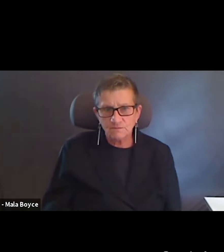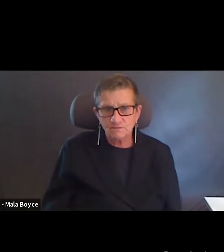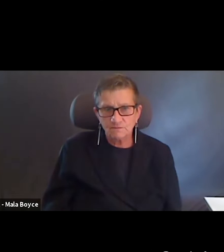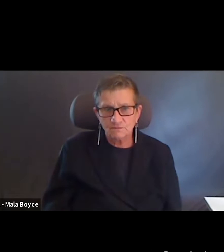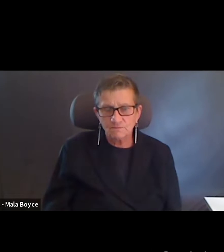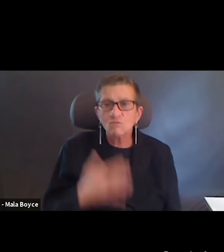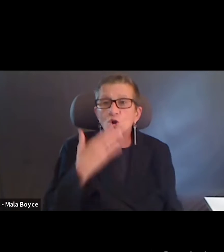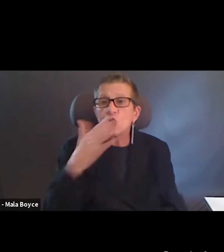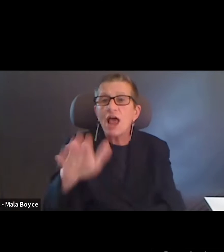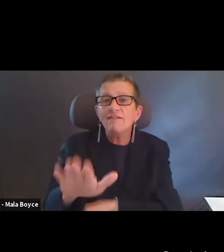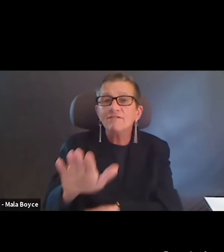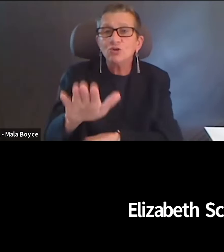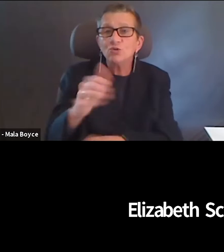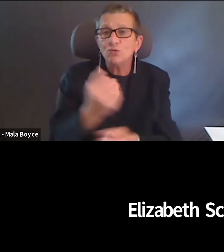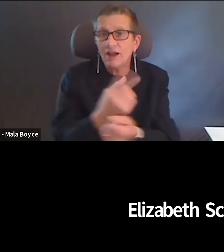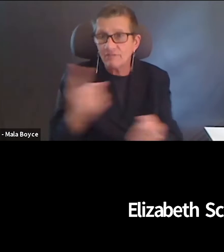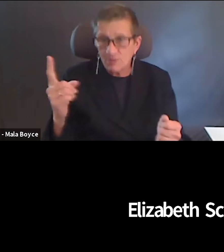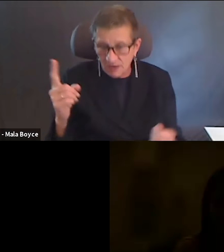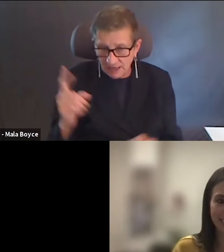Good afternoon, everyone.